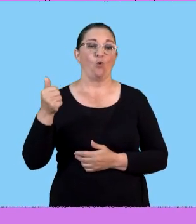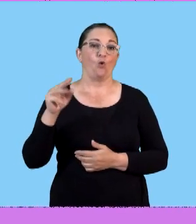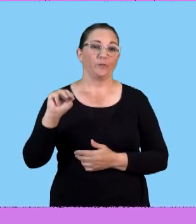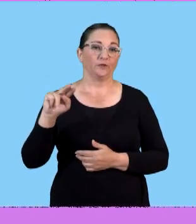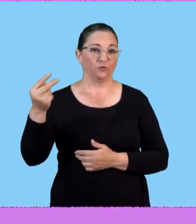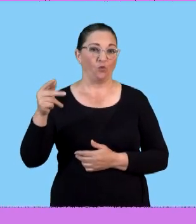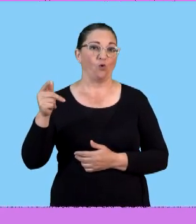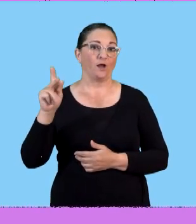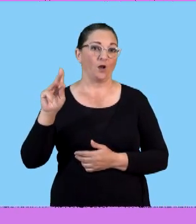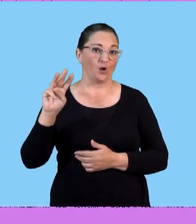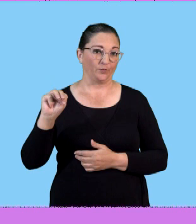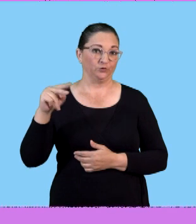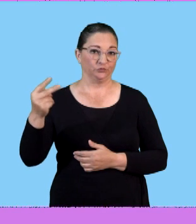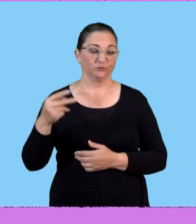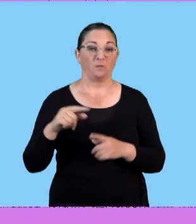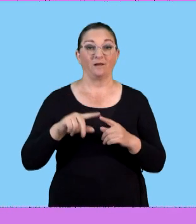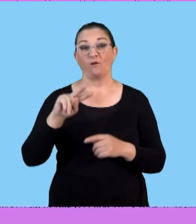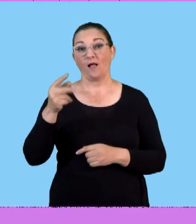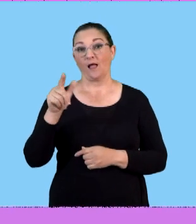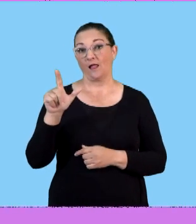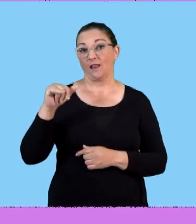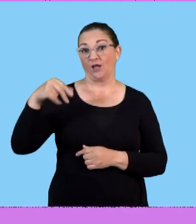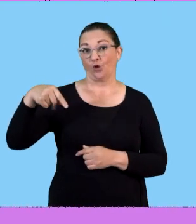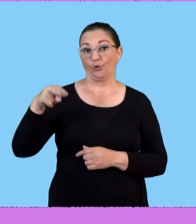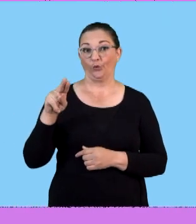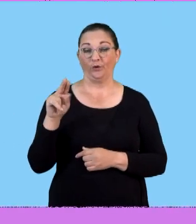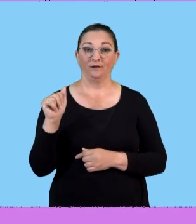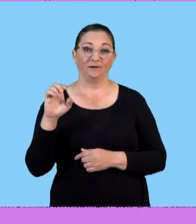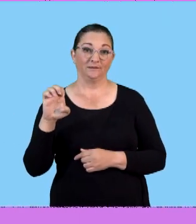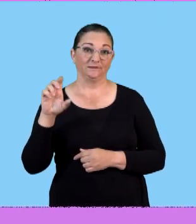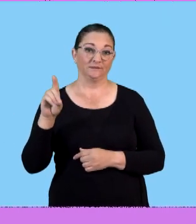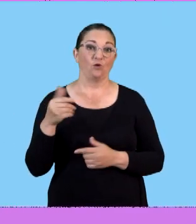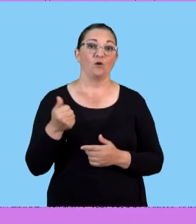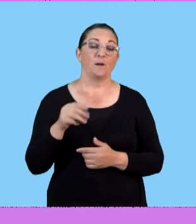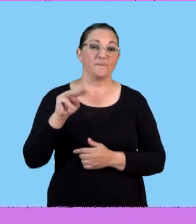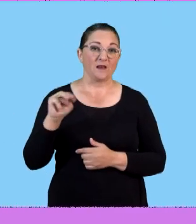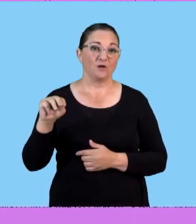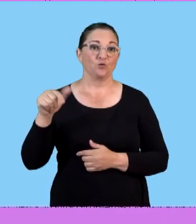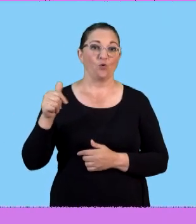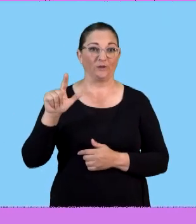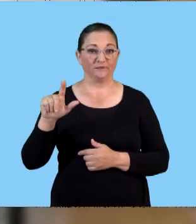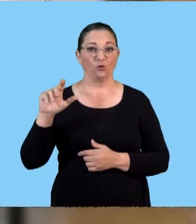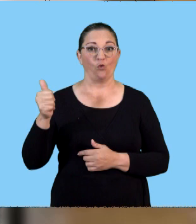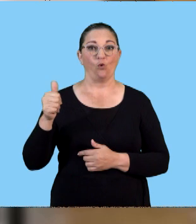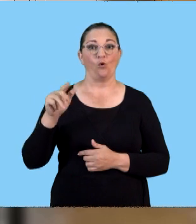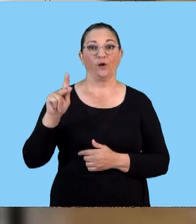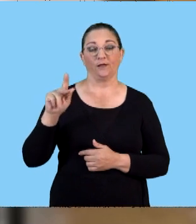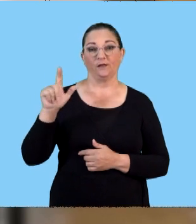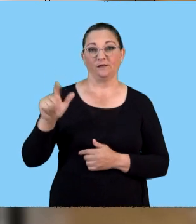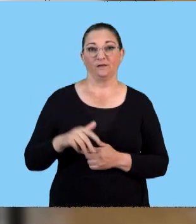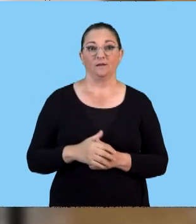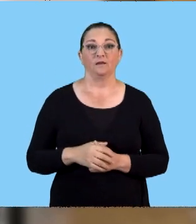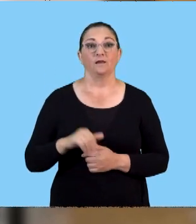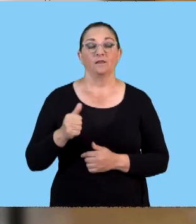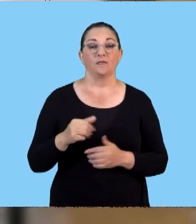And then in terms of our liquid volume, we refer to it as milliliters, liters, or kiloliters. Guys, let us